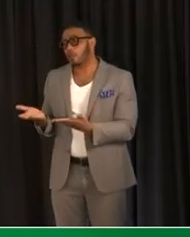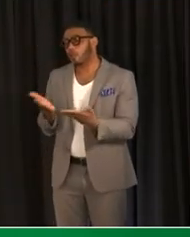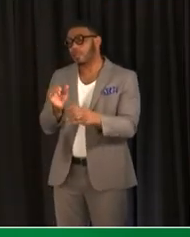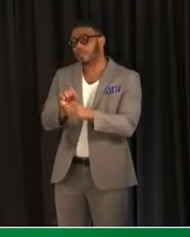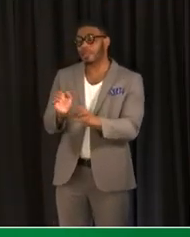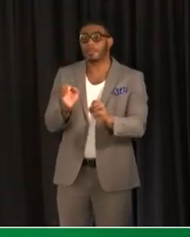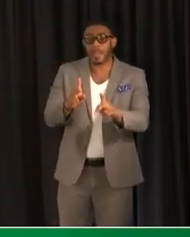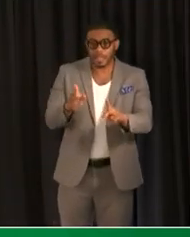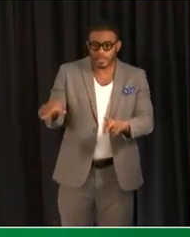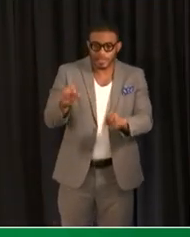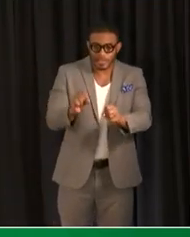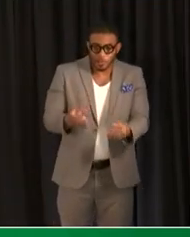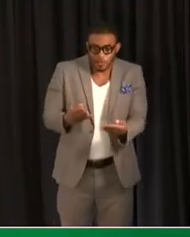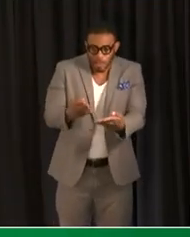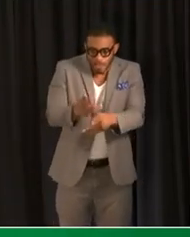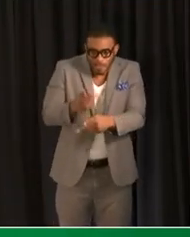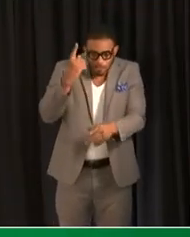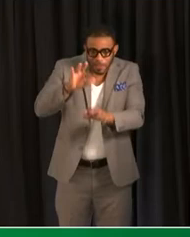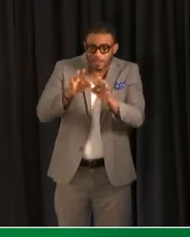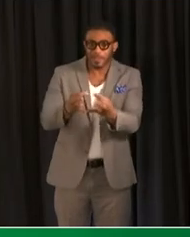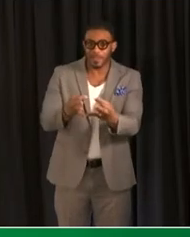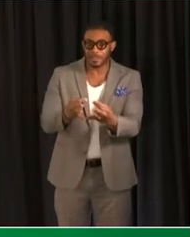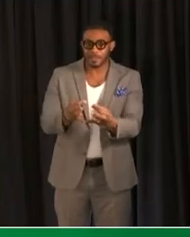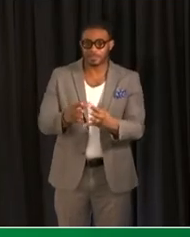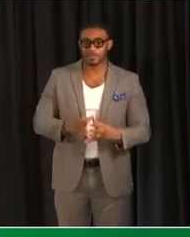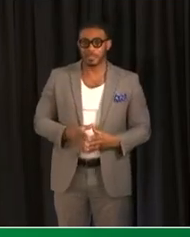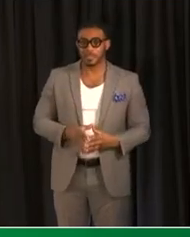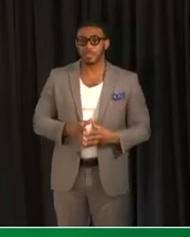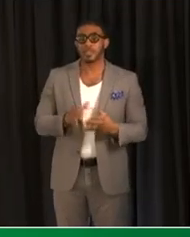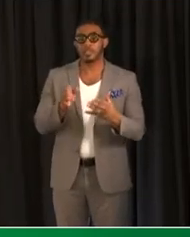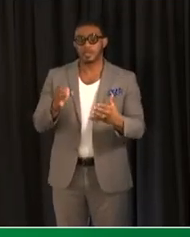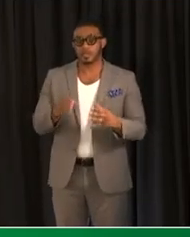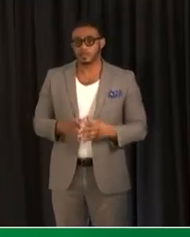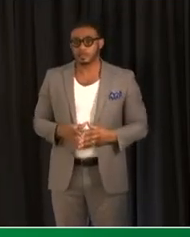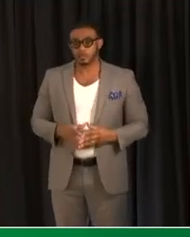how do we bring their jobs back so that they can provide for their families.